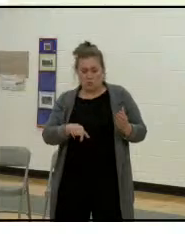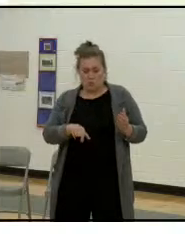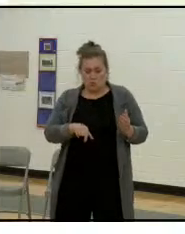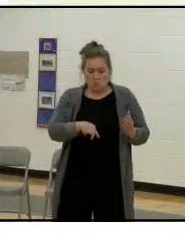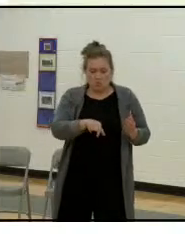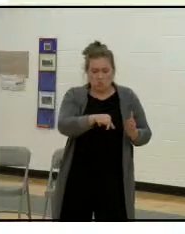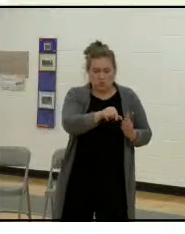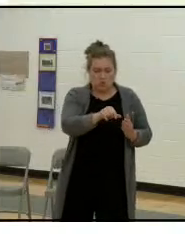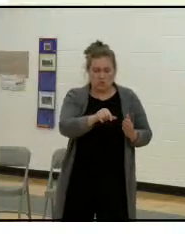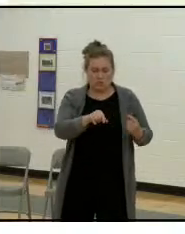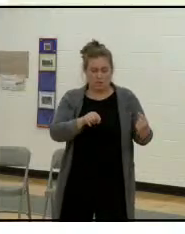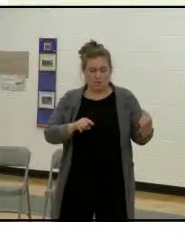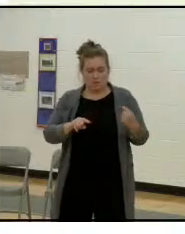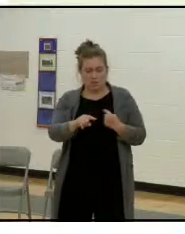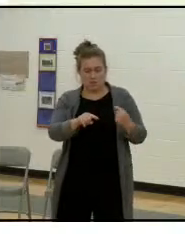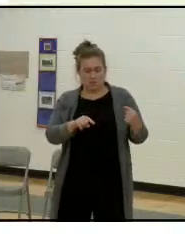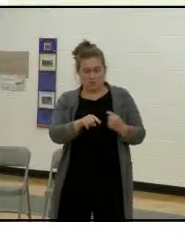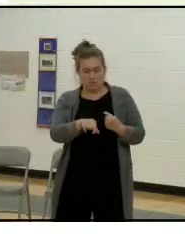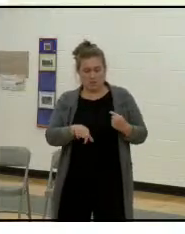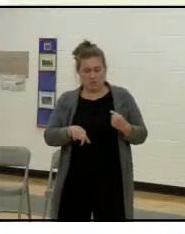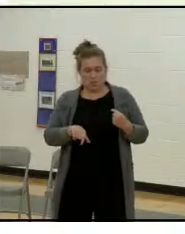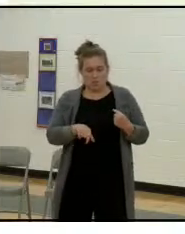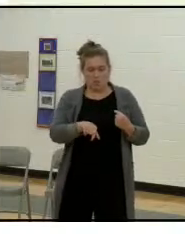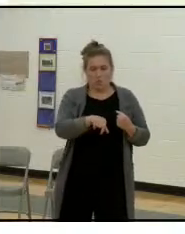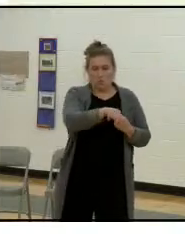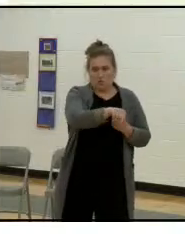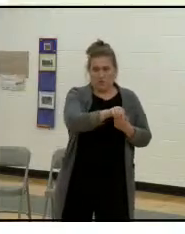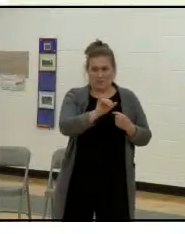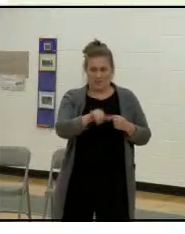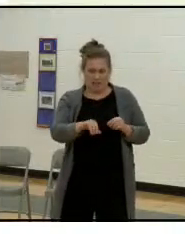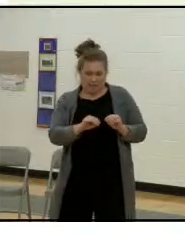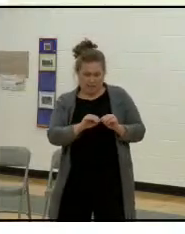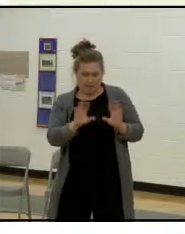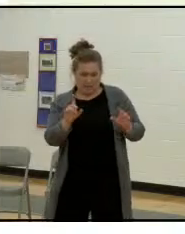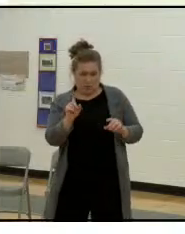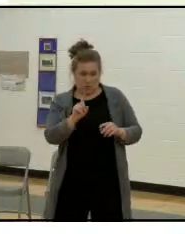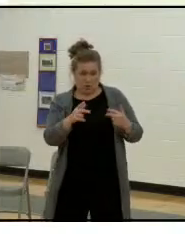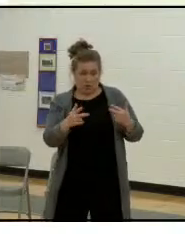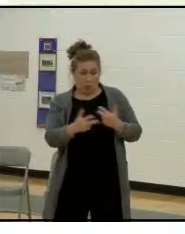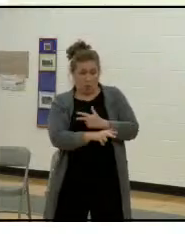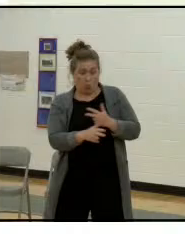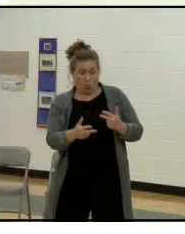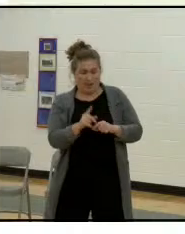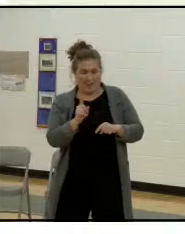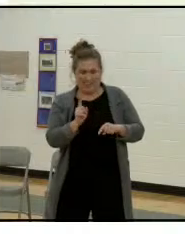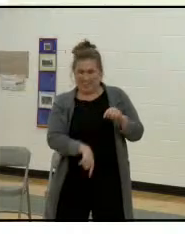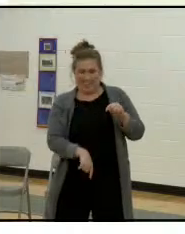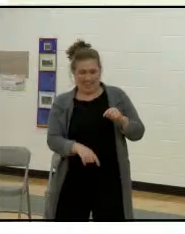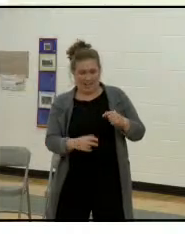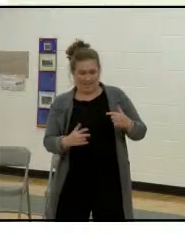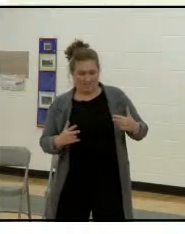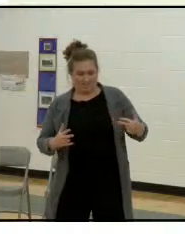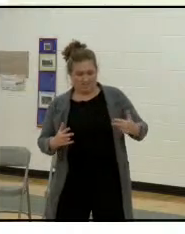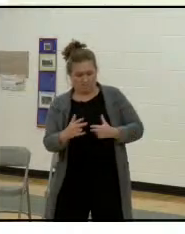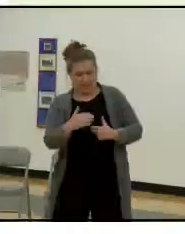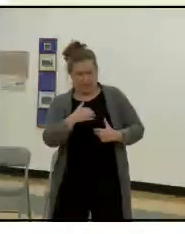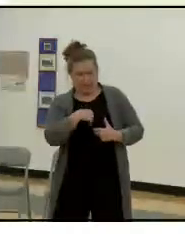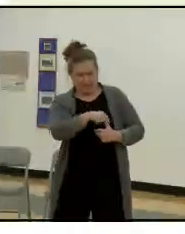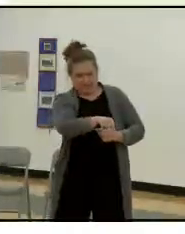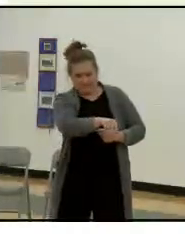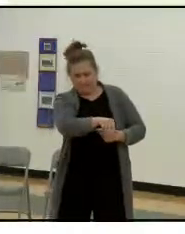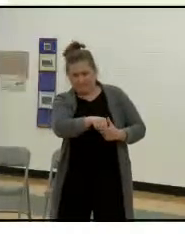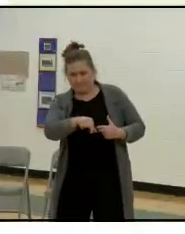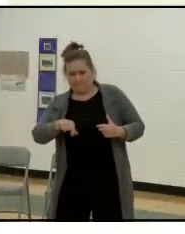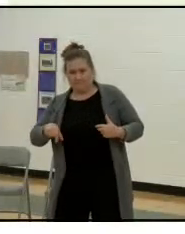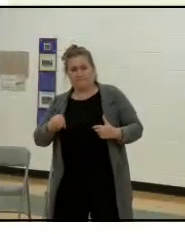traffic, make it a little clearer how the one-way circulation throughout the site works, as well as provide more of